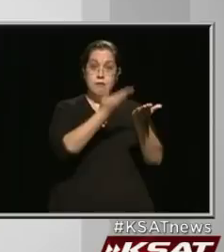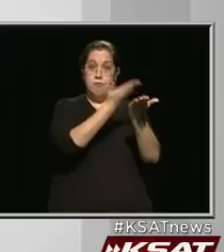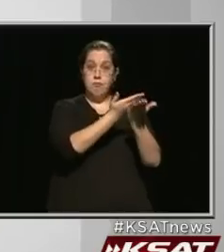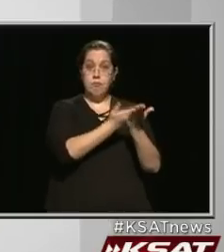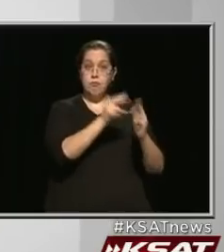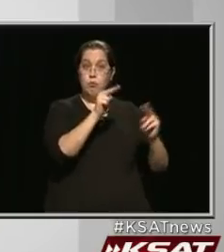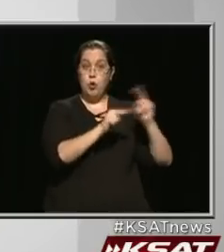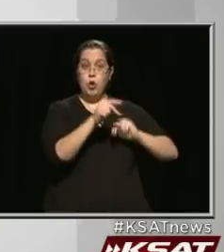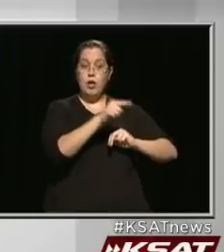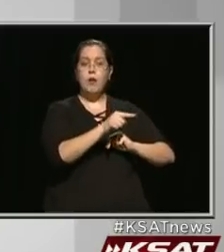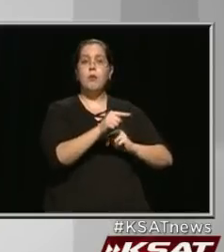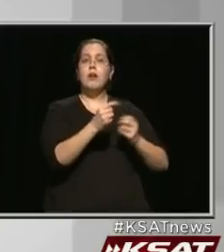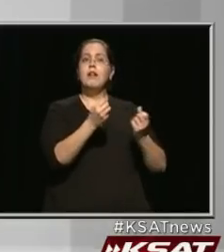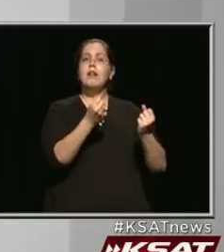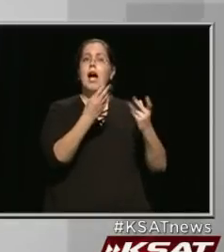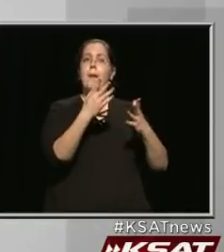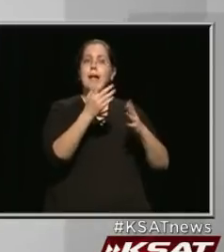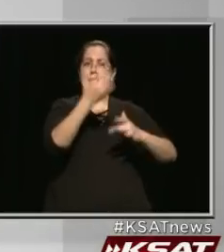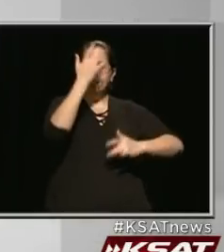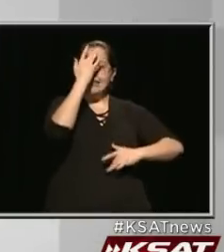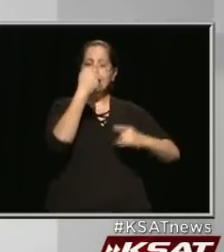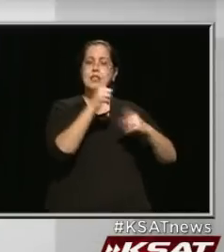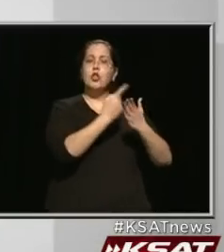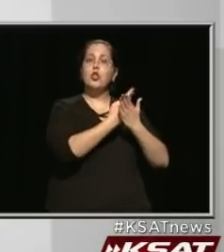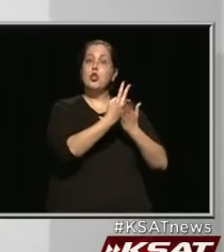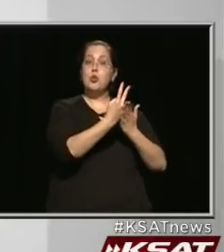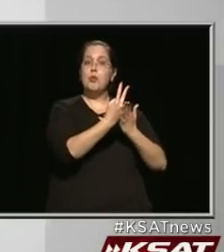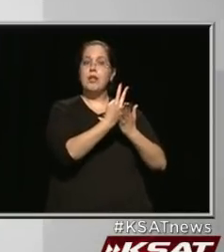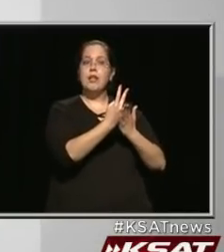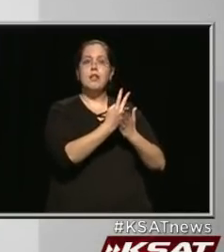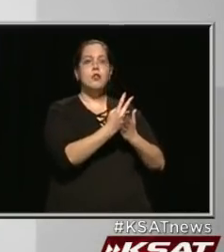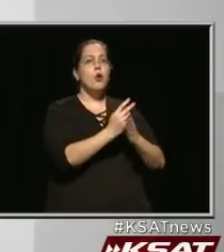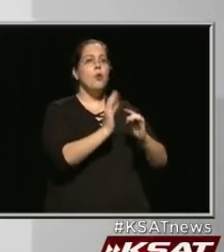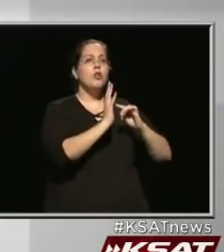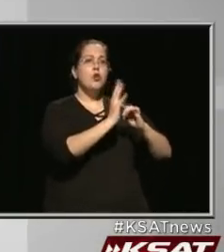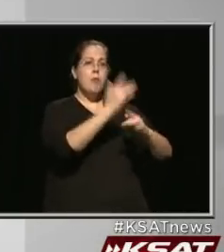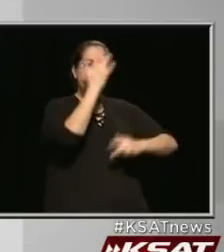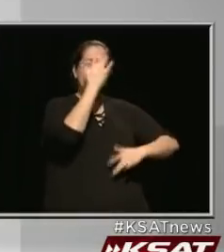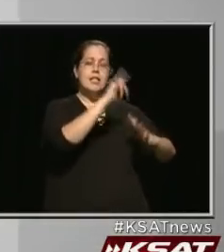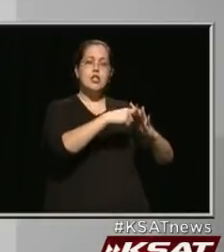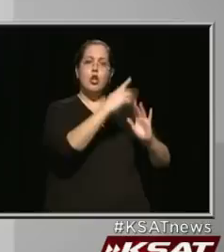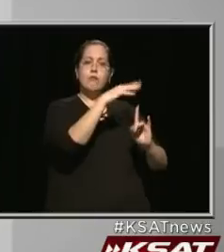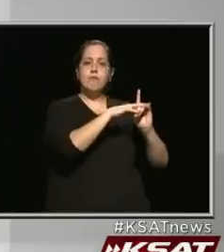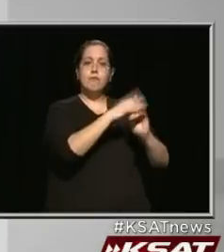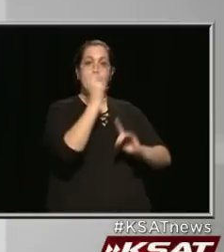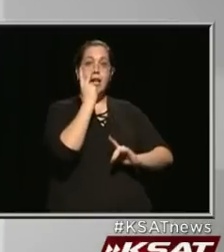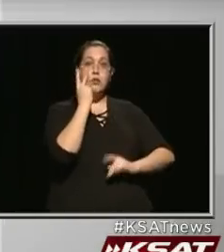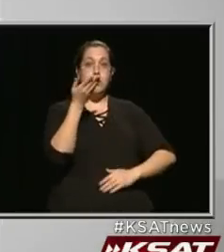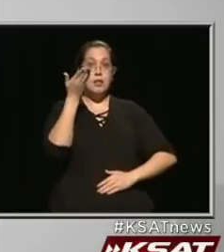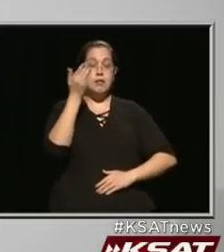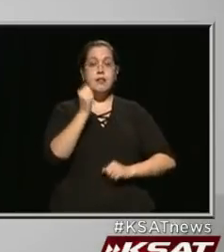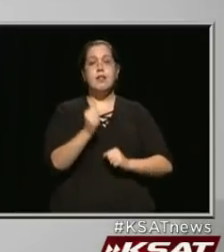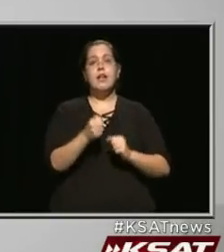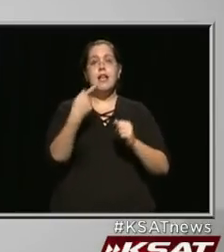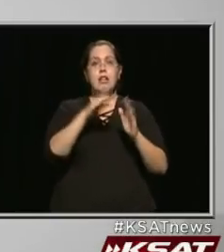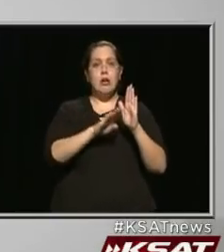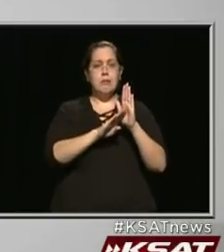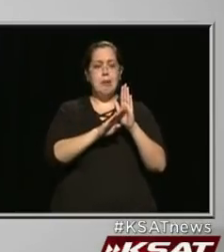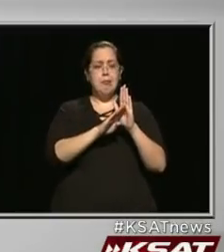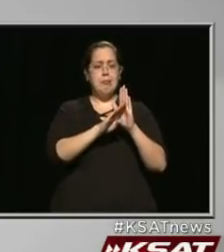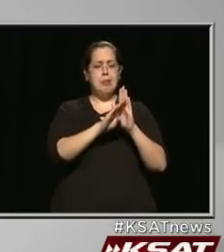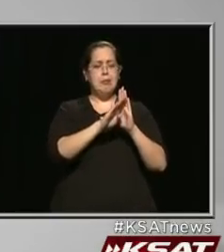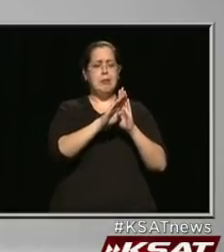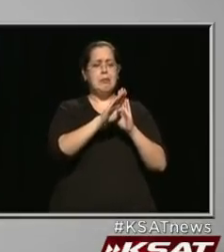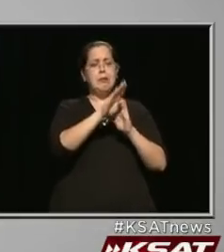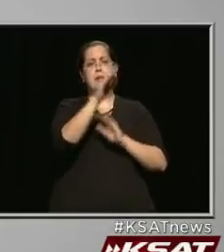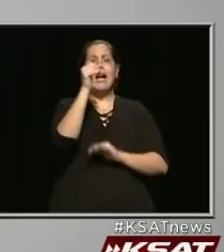at is cases over 2 weeks, which is charted by the onset of symptoms. As you can see by this chart, cases are increasing at a significant